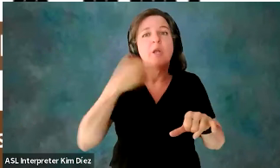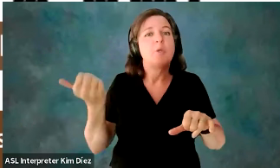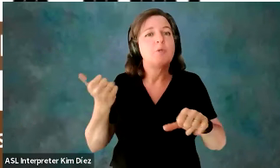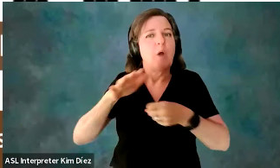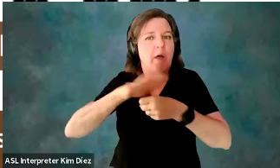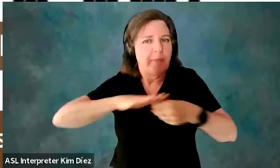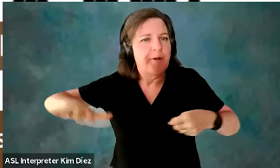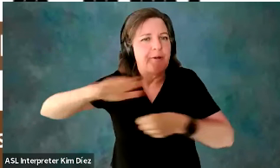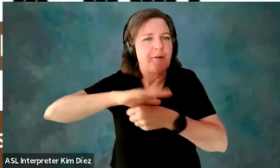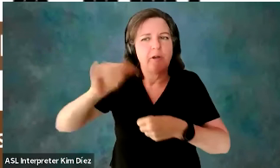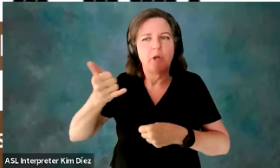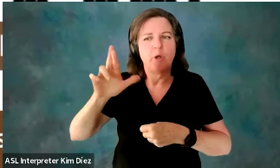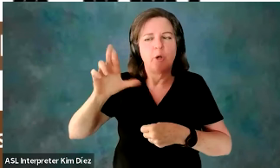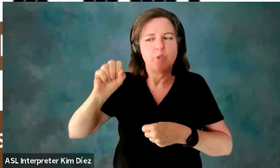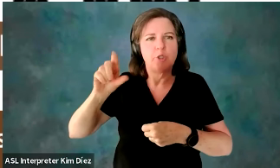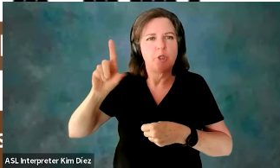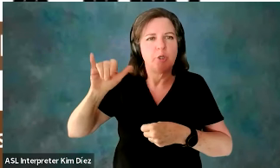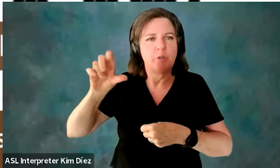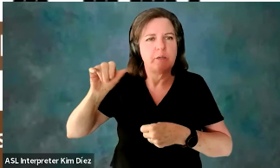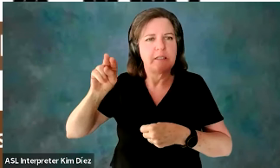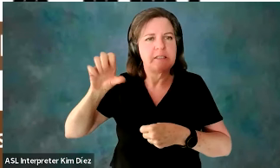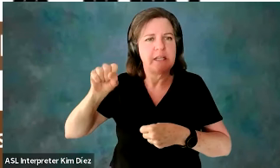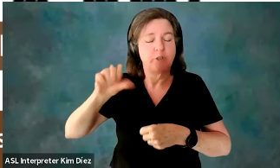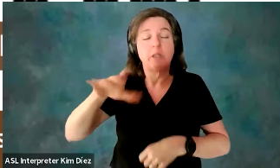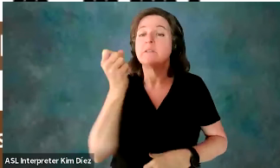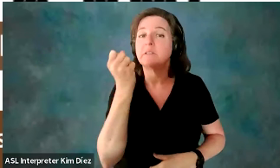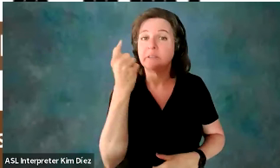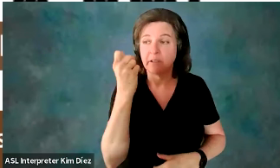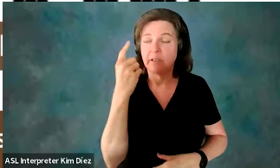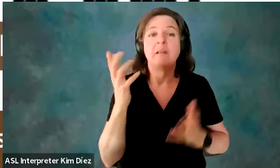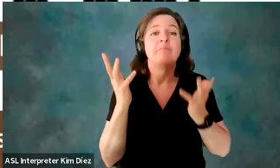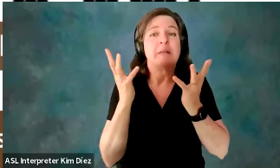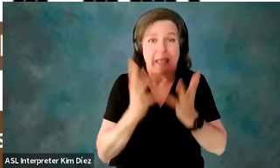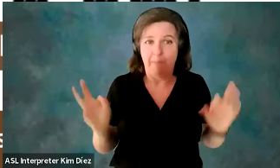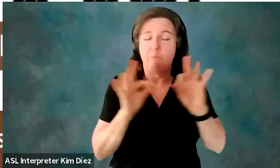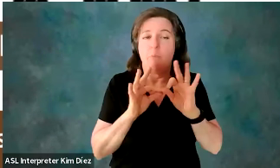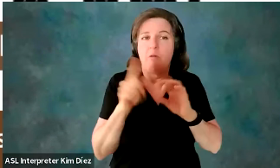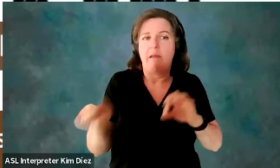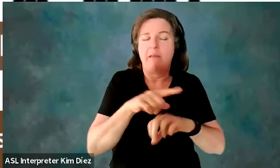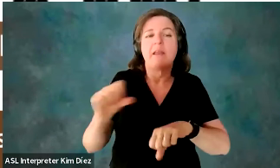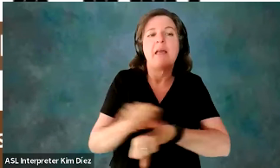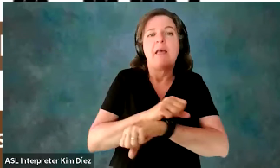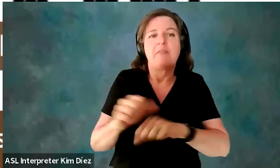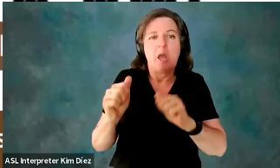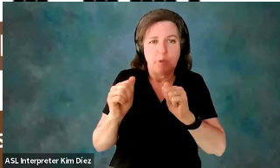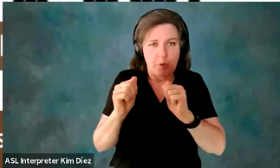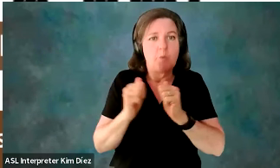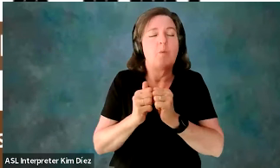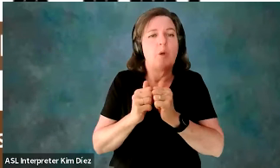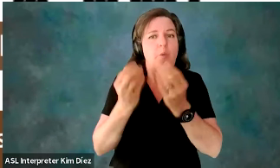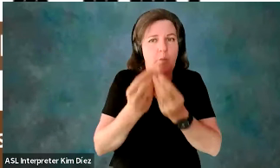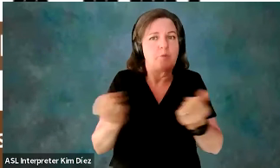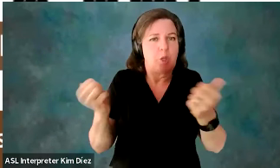other jurisdictions, because it's very important to work with solutions based on